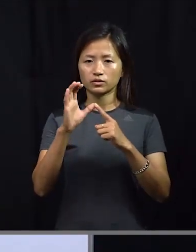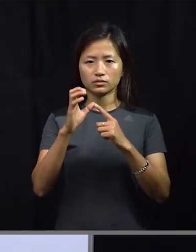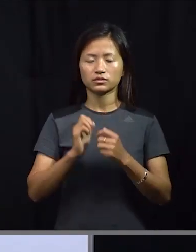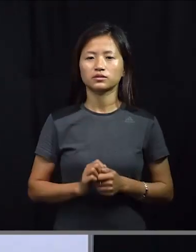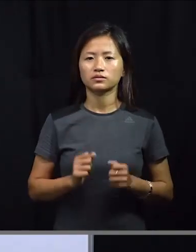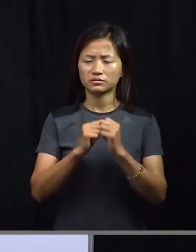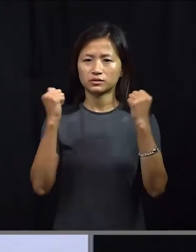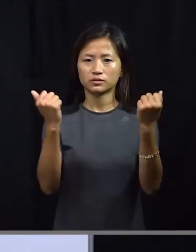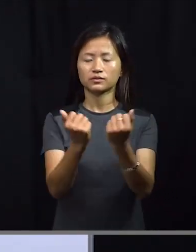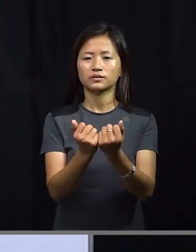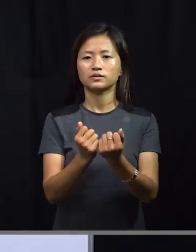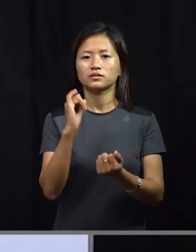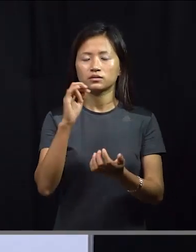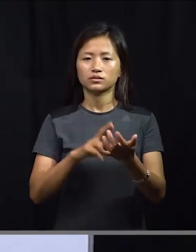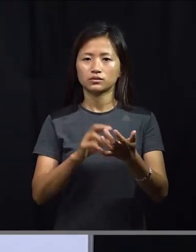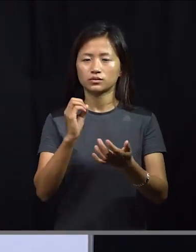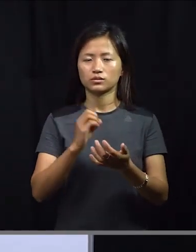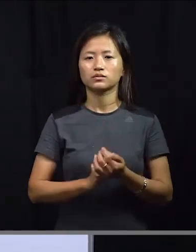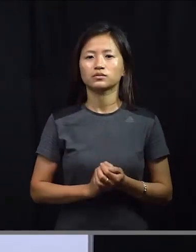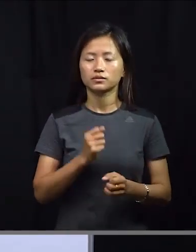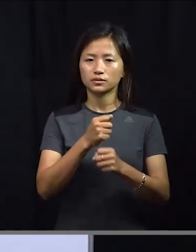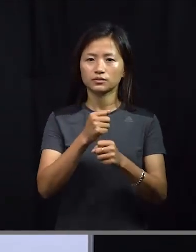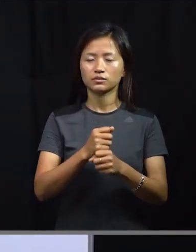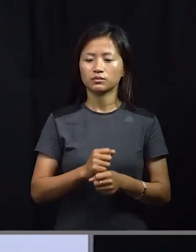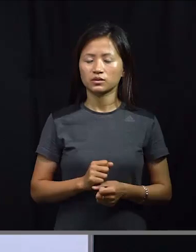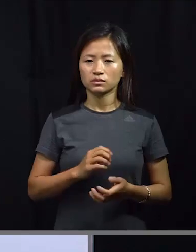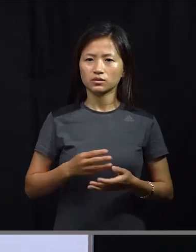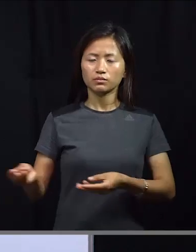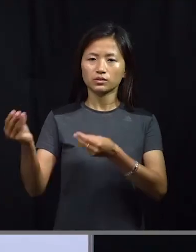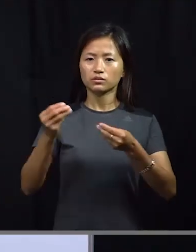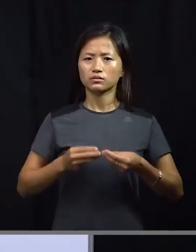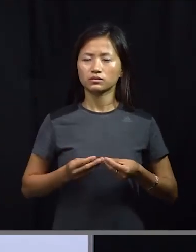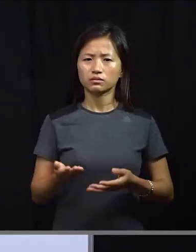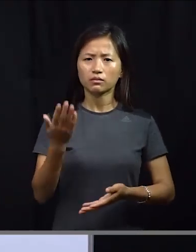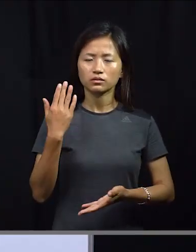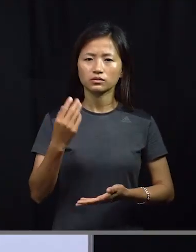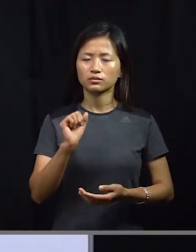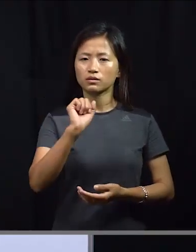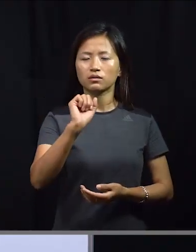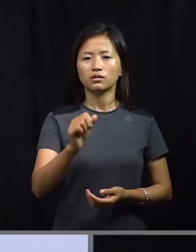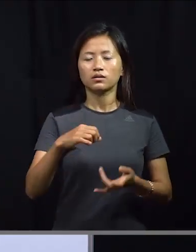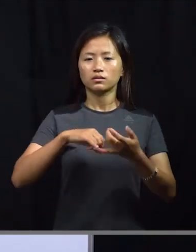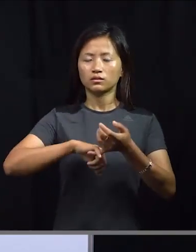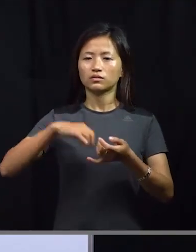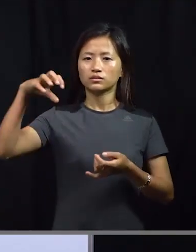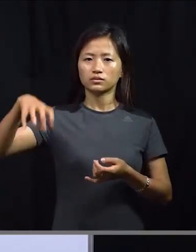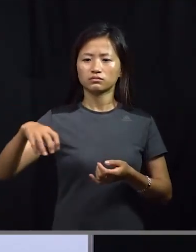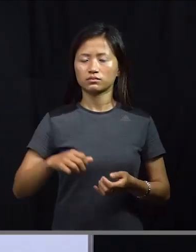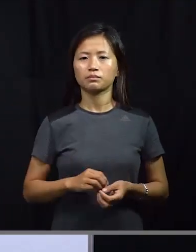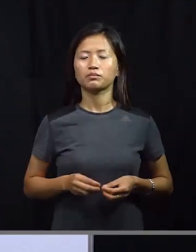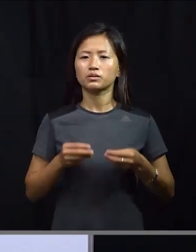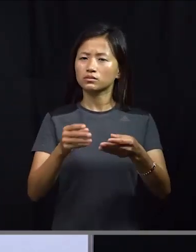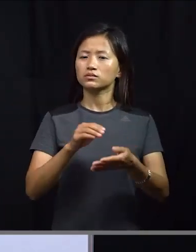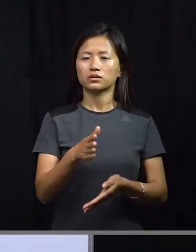okay, I can only marry a person belonging to my same tribe. I cannot marry a person belonging to another